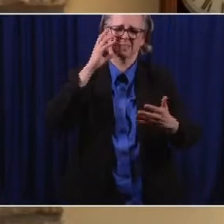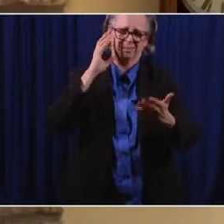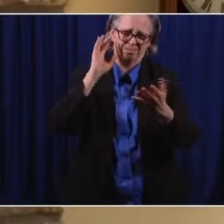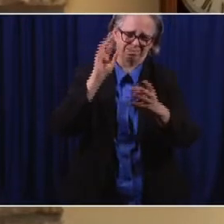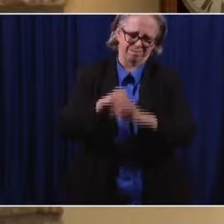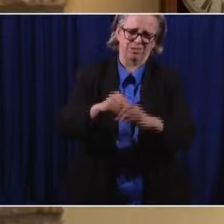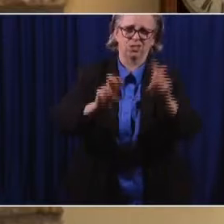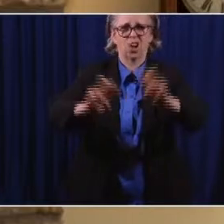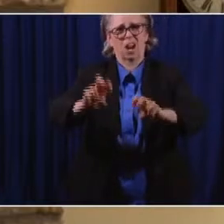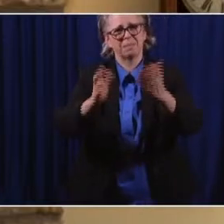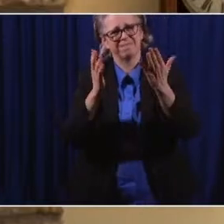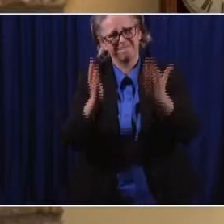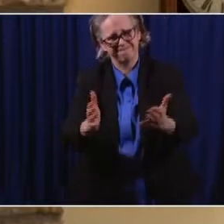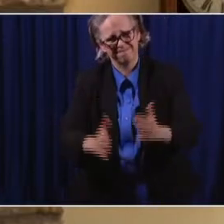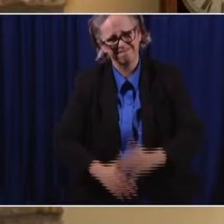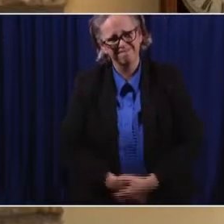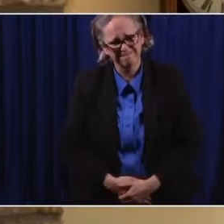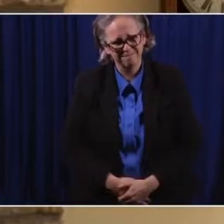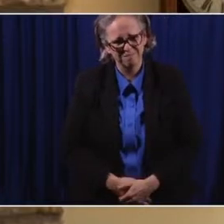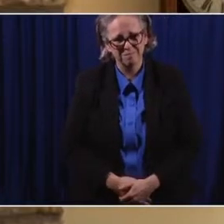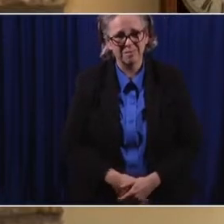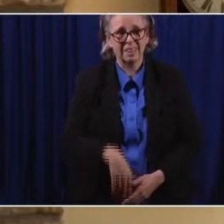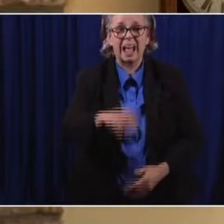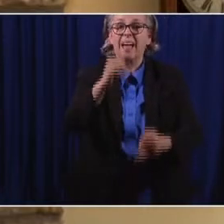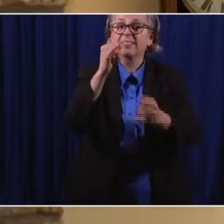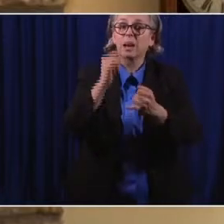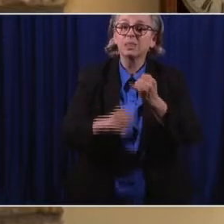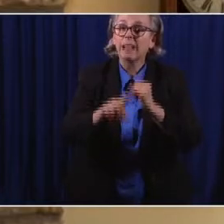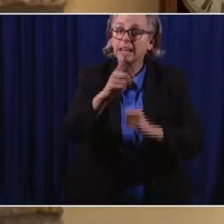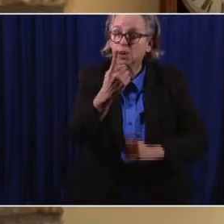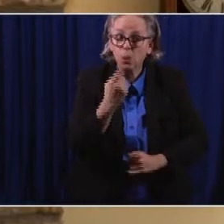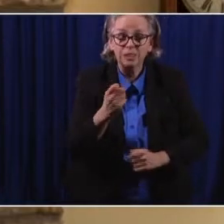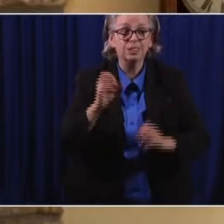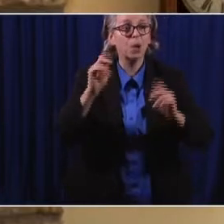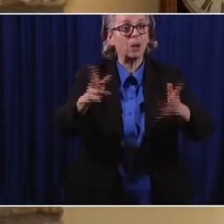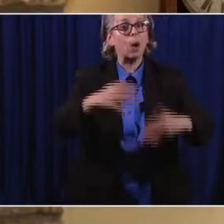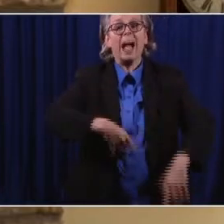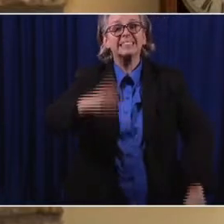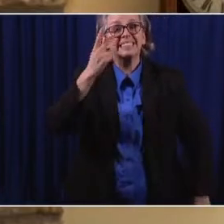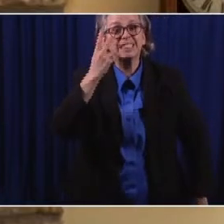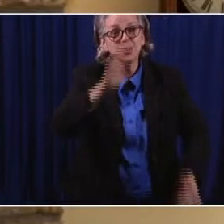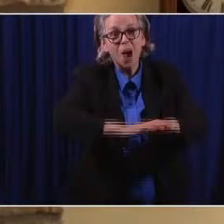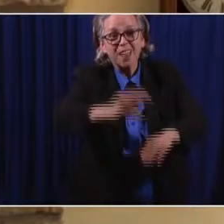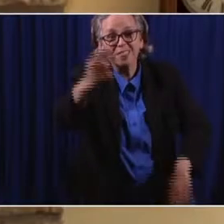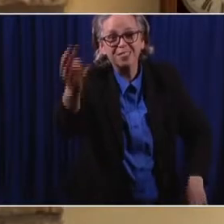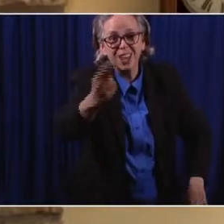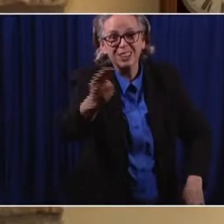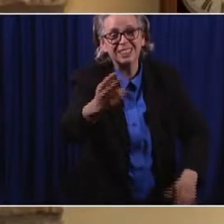last question. We'll look forward to seeing you all on Thursday. Thank you very much.